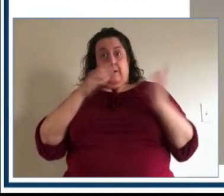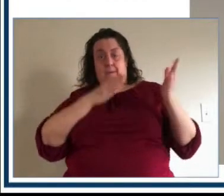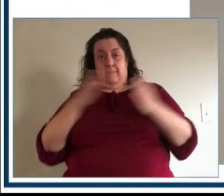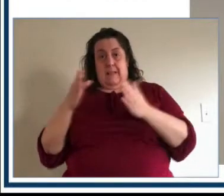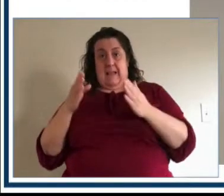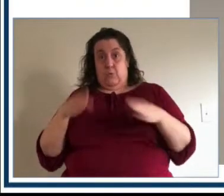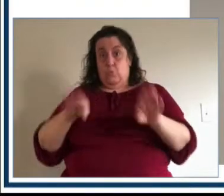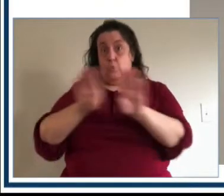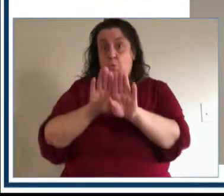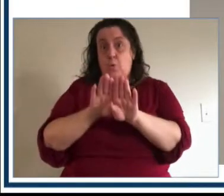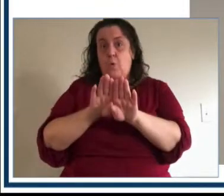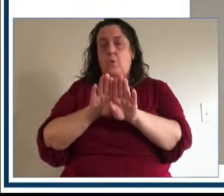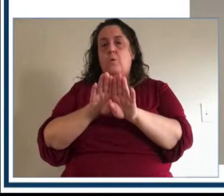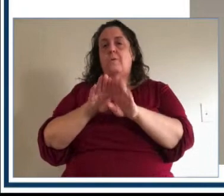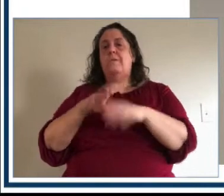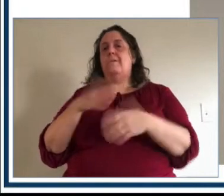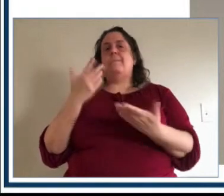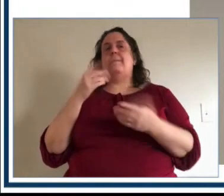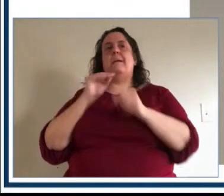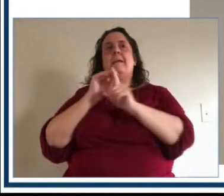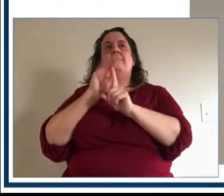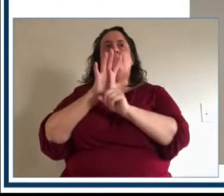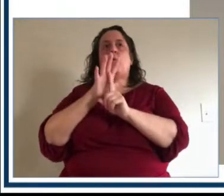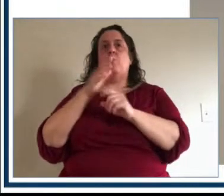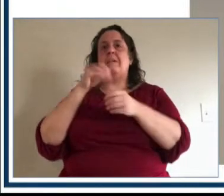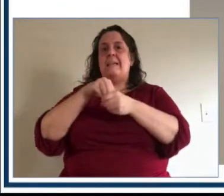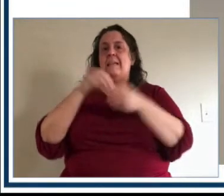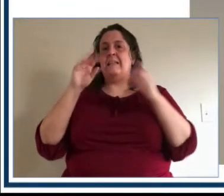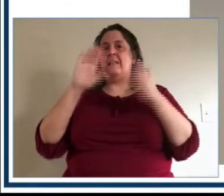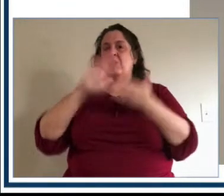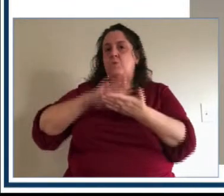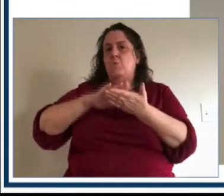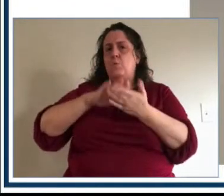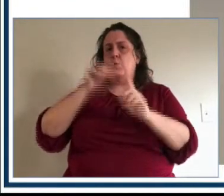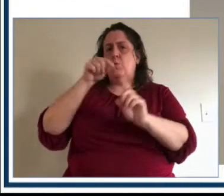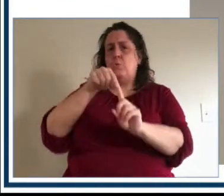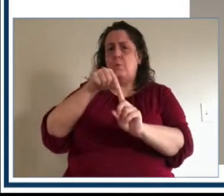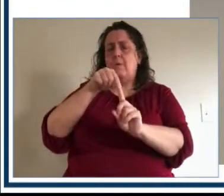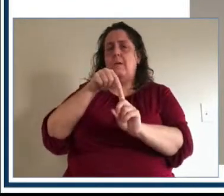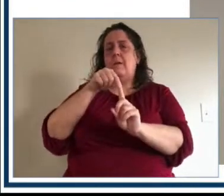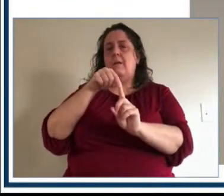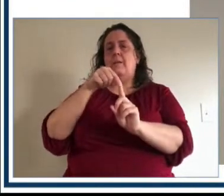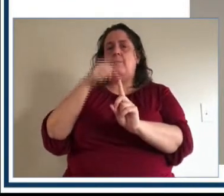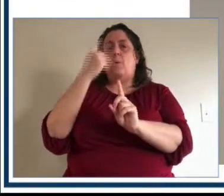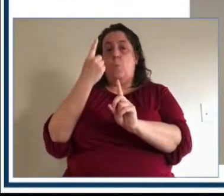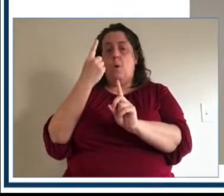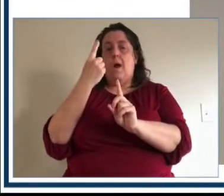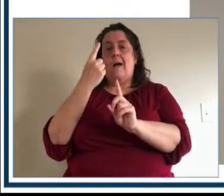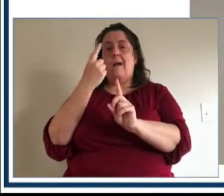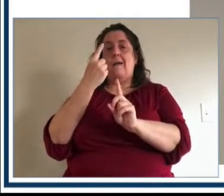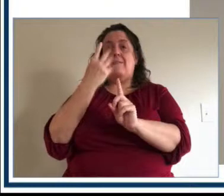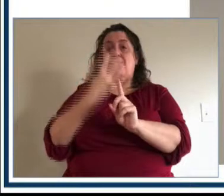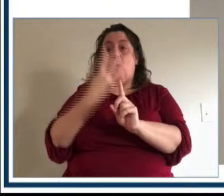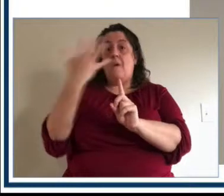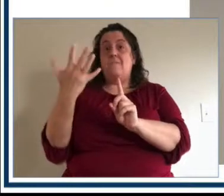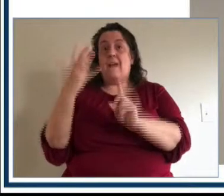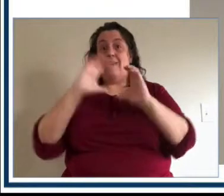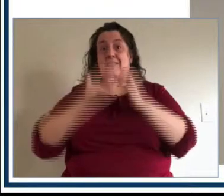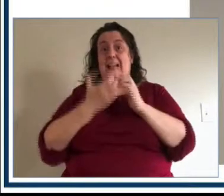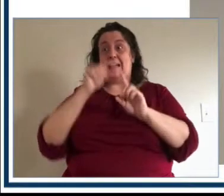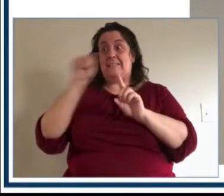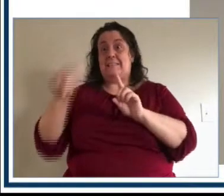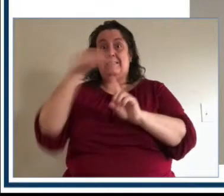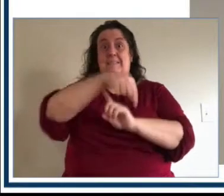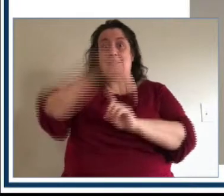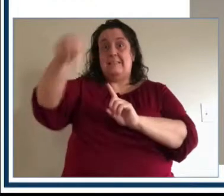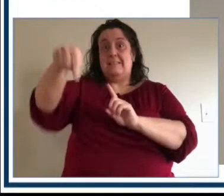a school, like we've had circumstances where one person has had created exposures in 4 or 5 classrooms, or if we're